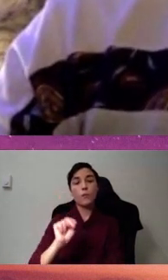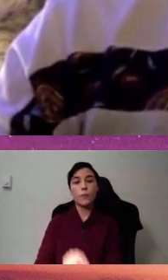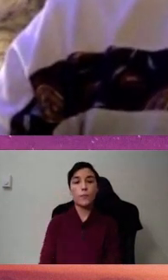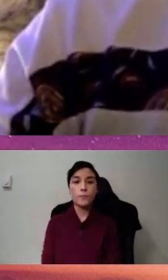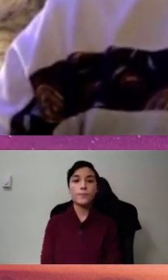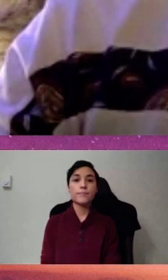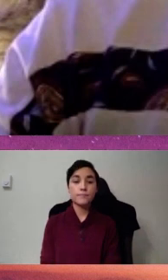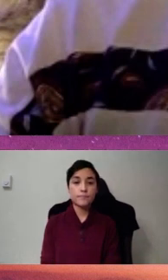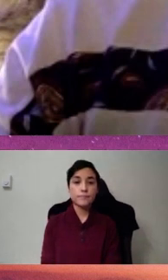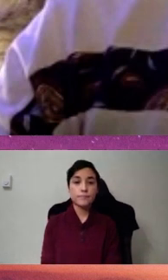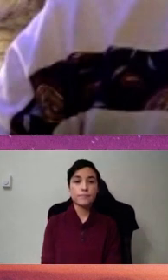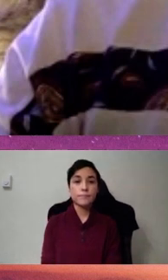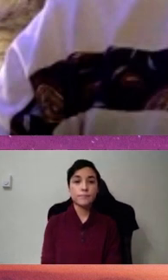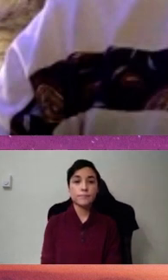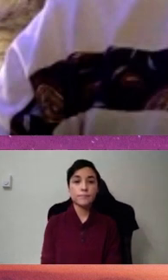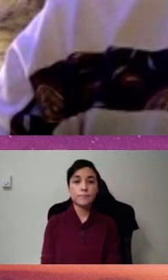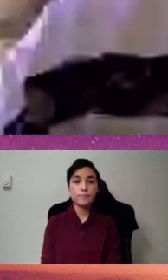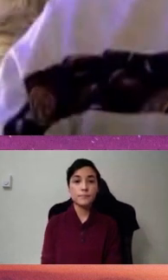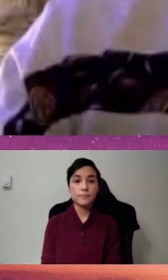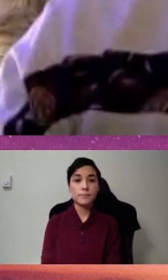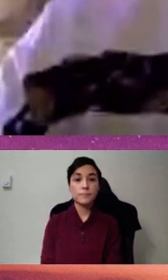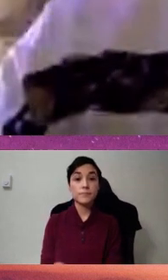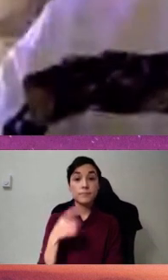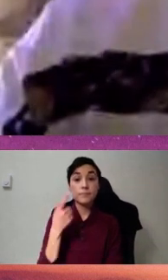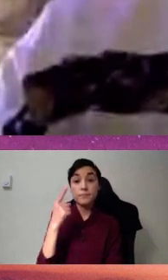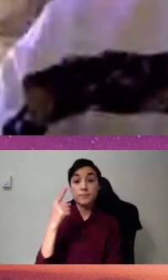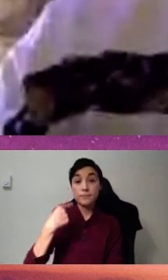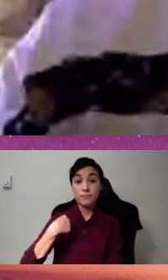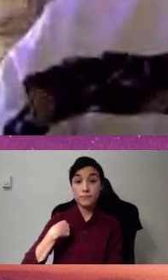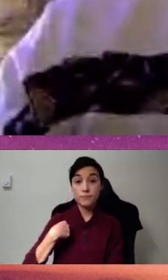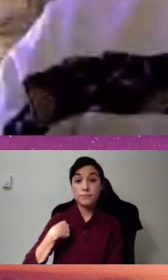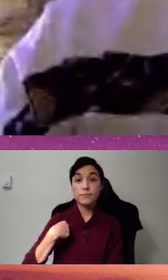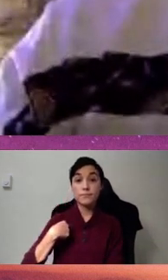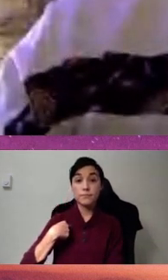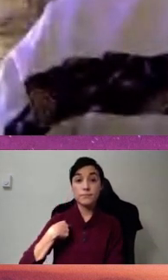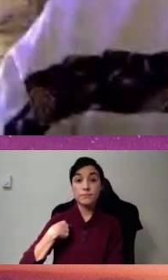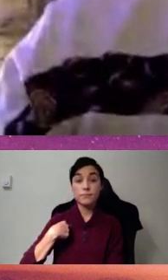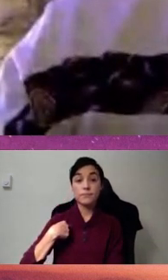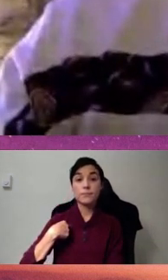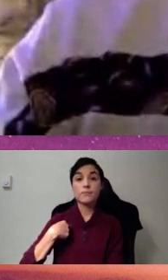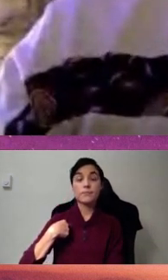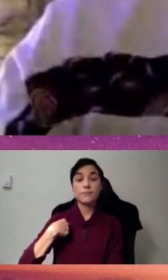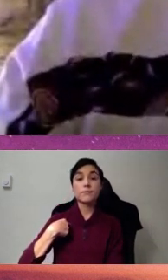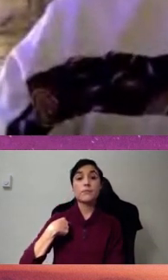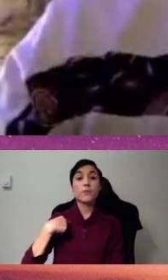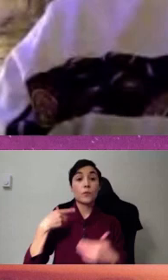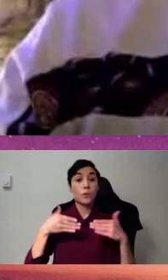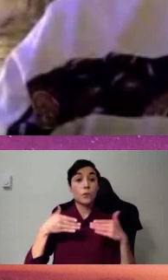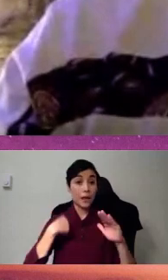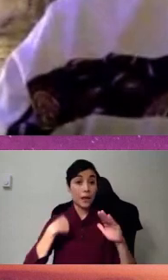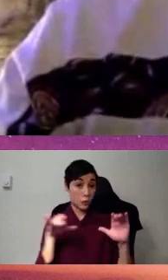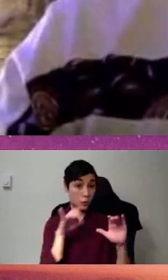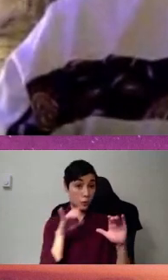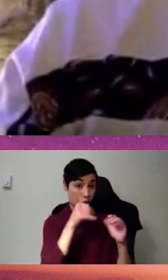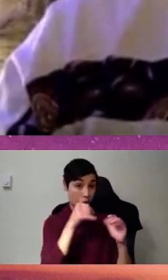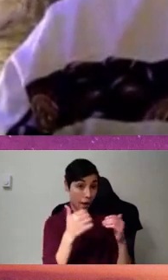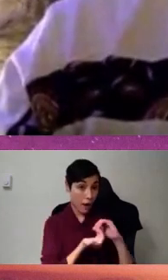And for me, the way that I root in that work is by constantly uplifting the work of